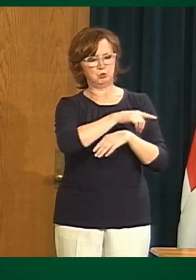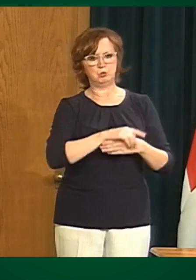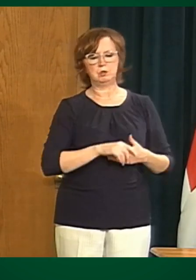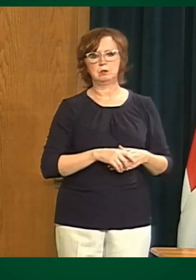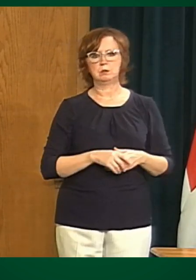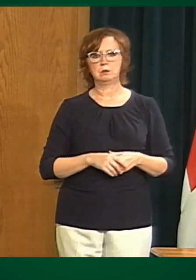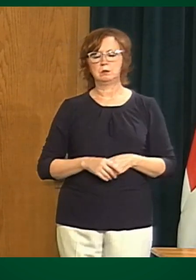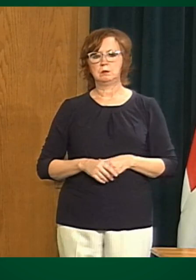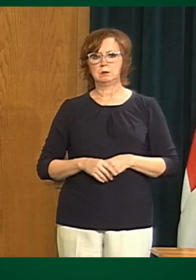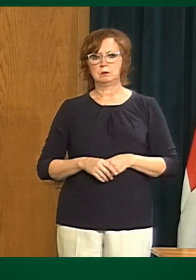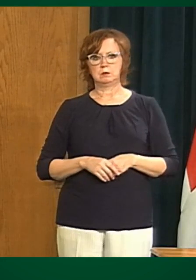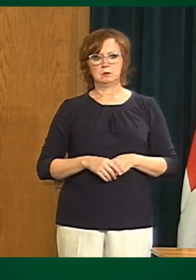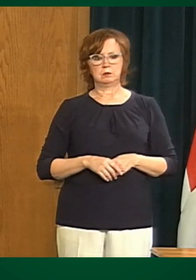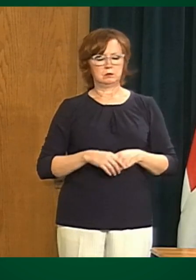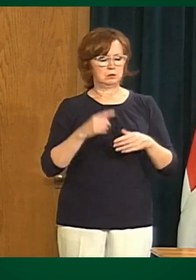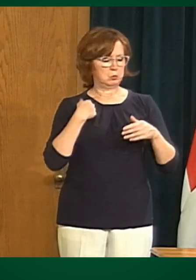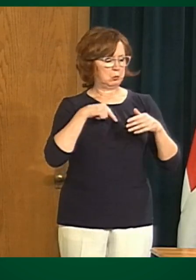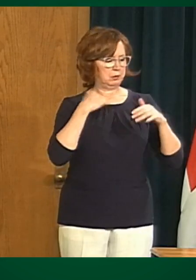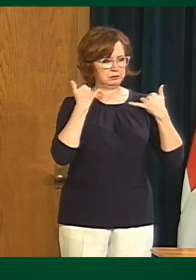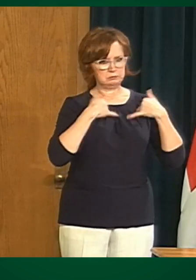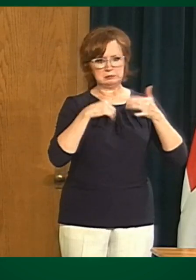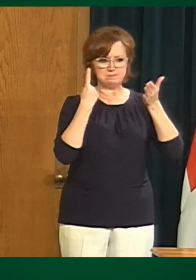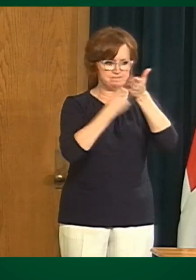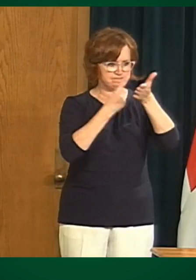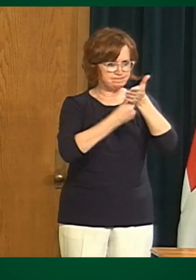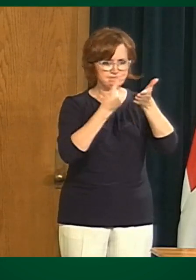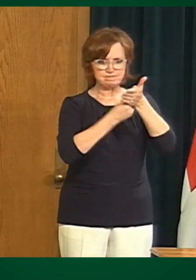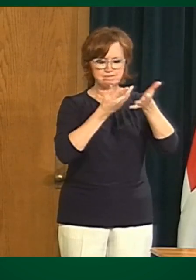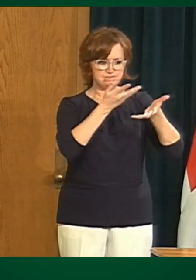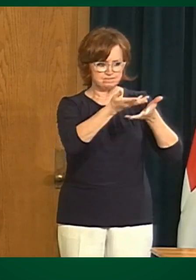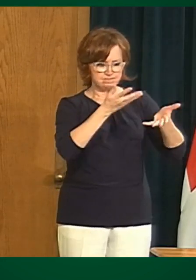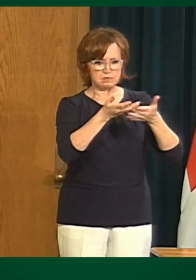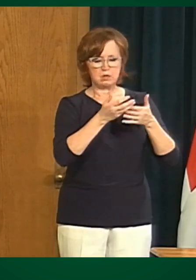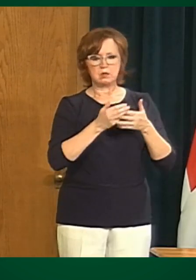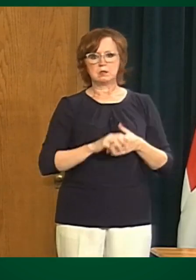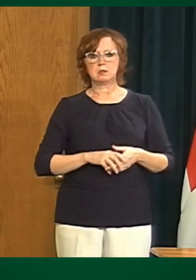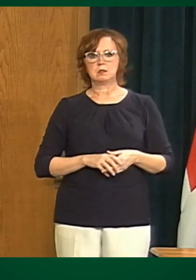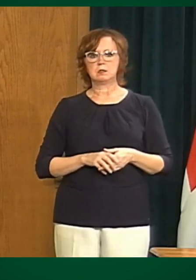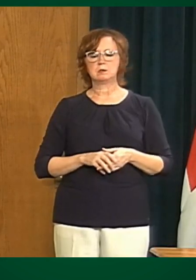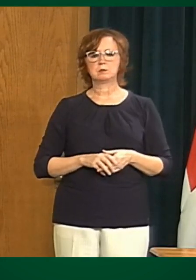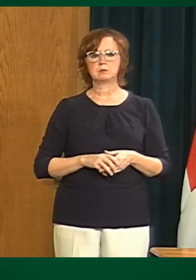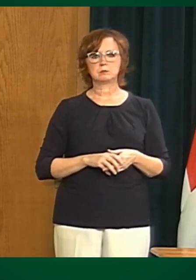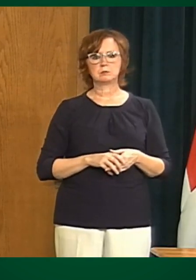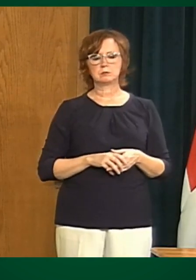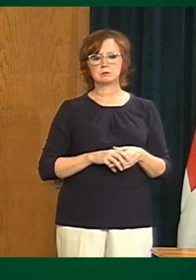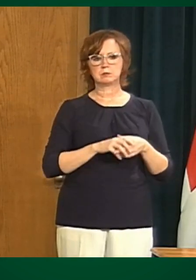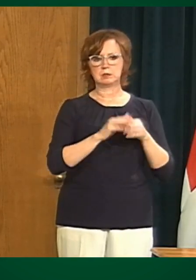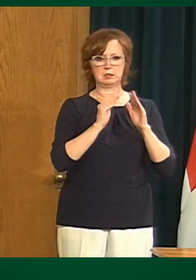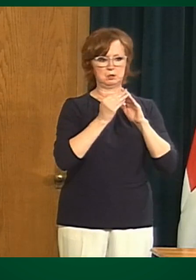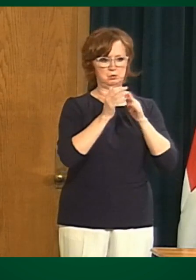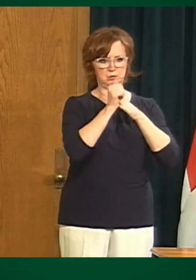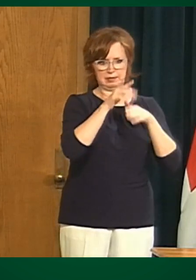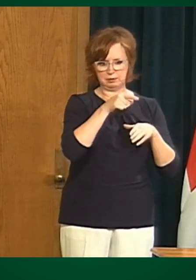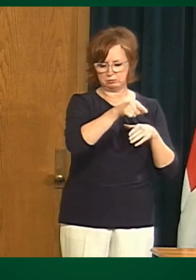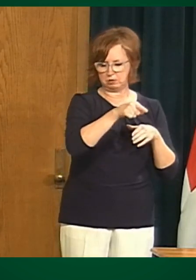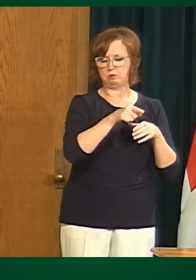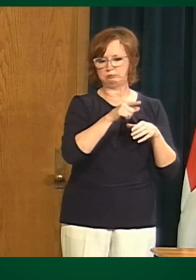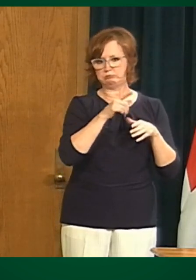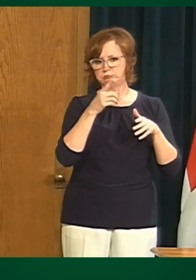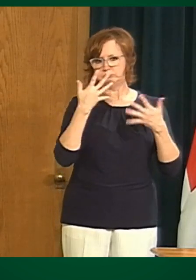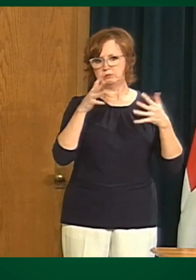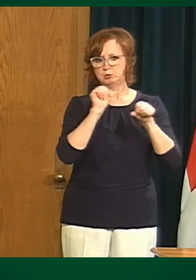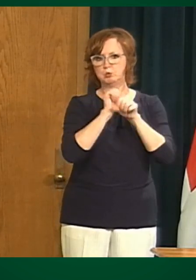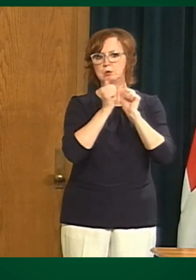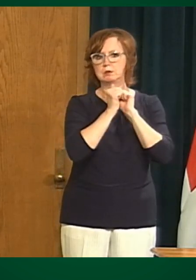daily discussion and communication with the community leadership and people working